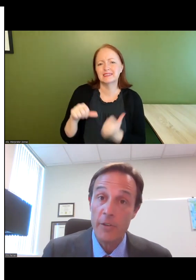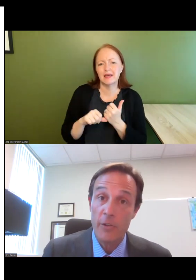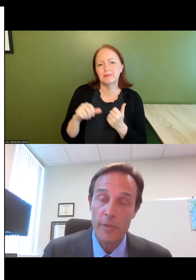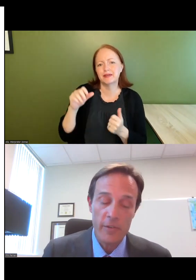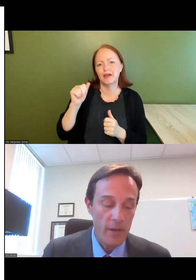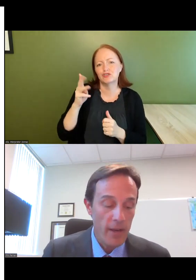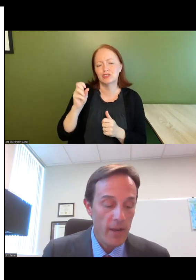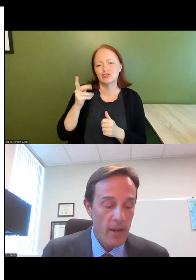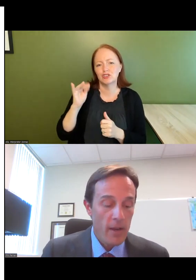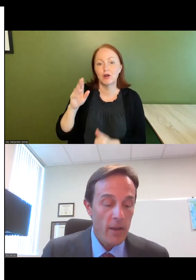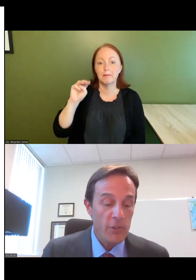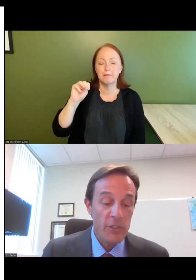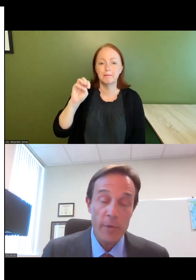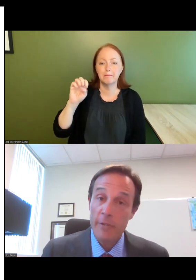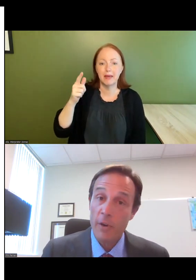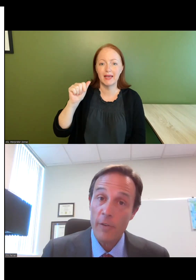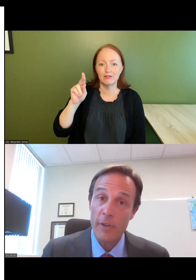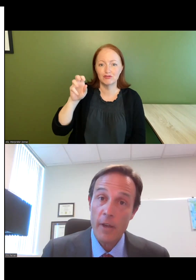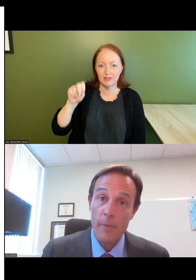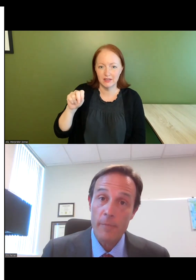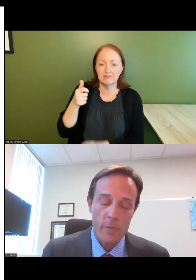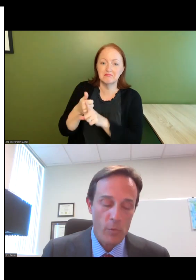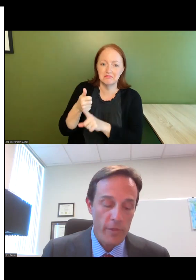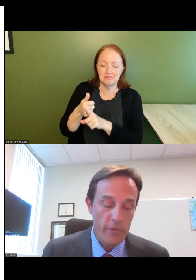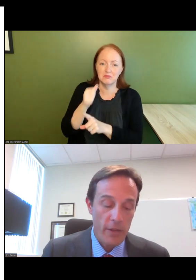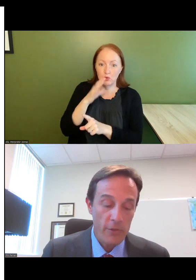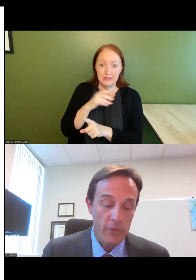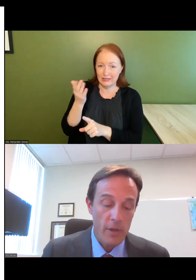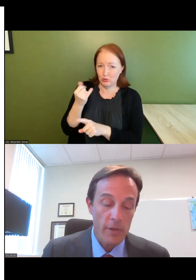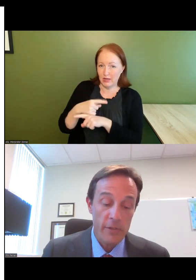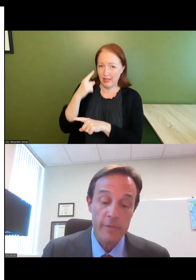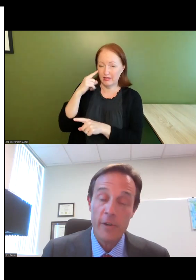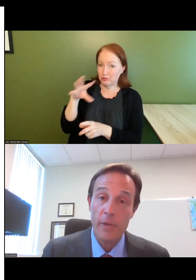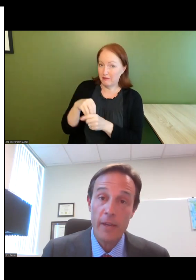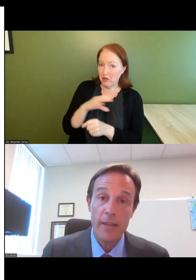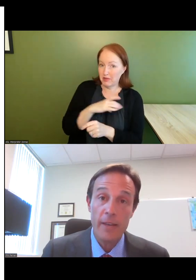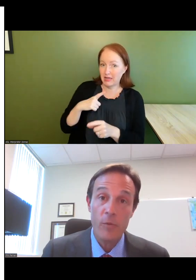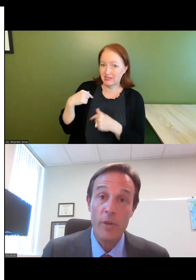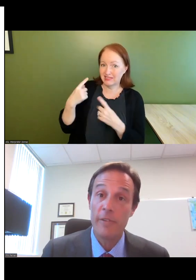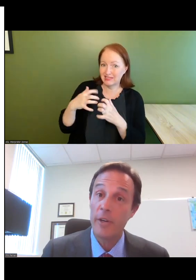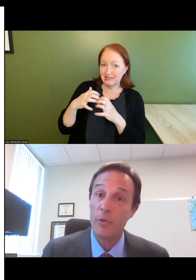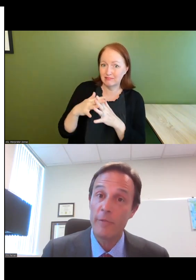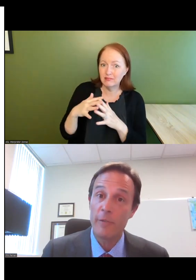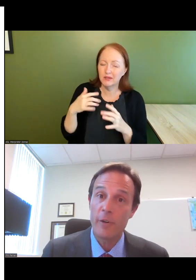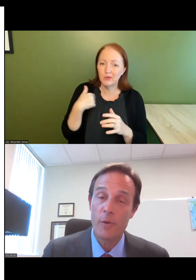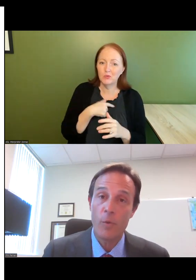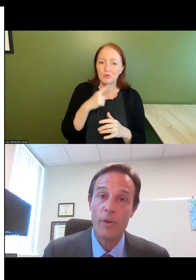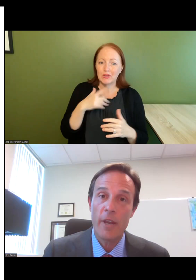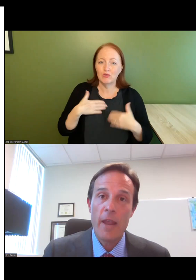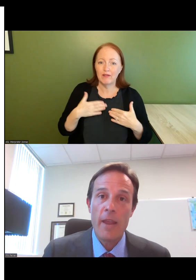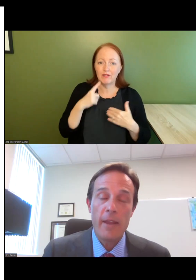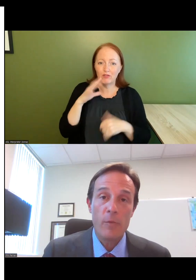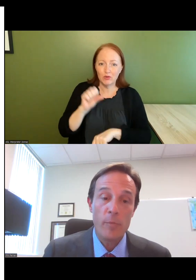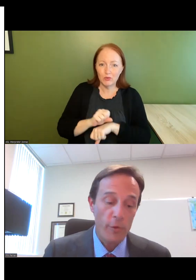Megan Anderson, is with us today. She's been involved with this council since the very beginning, and we are very grateful for her